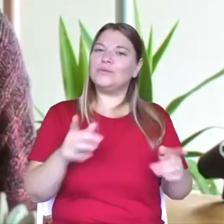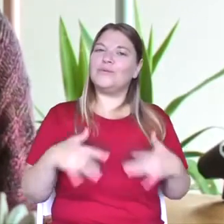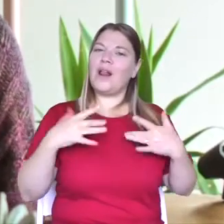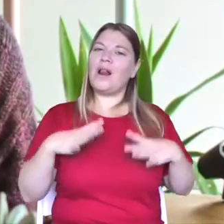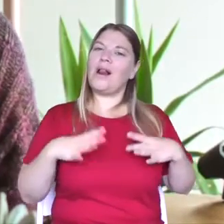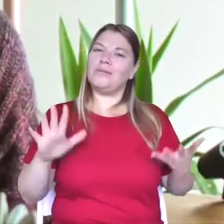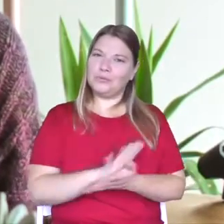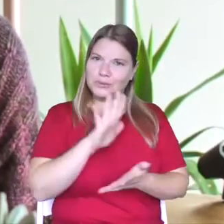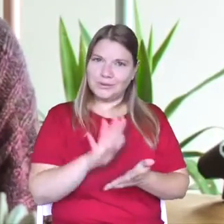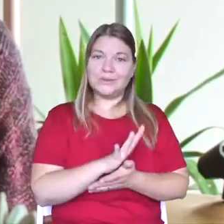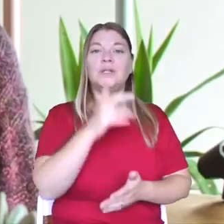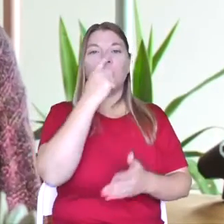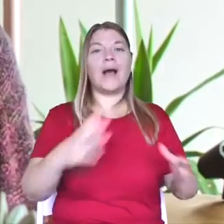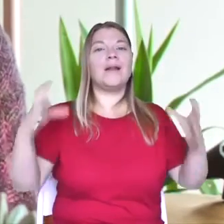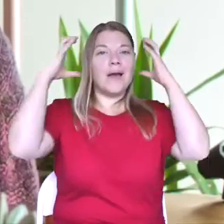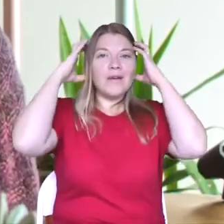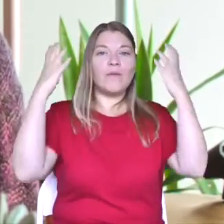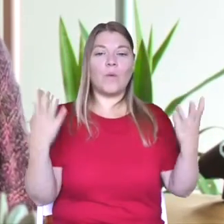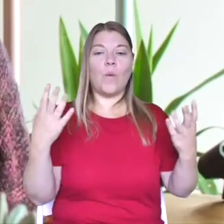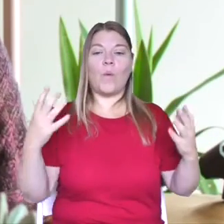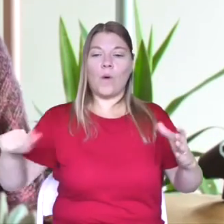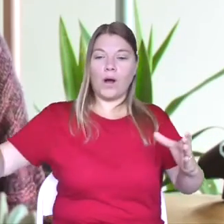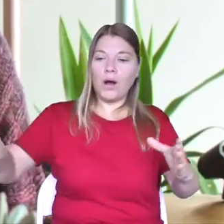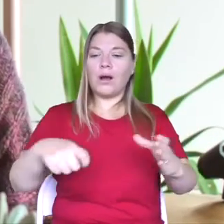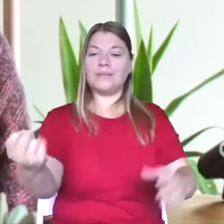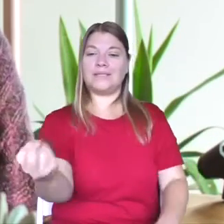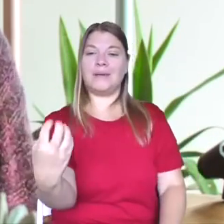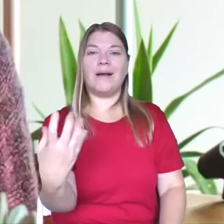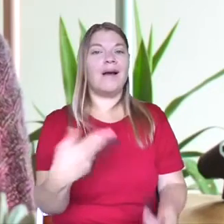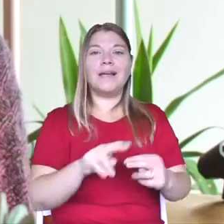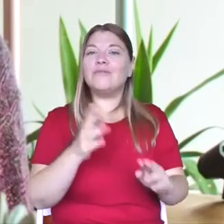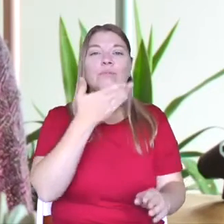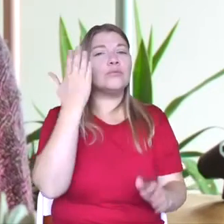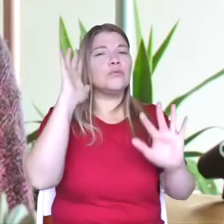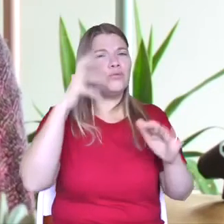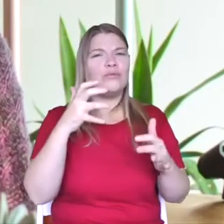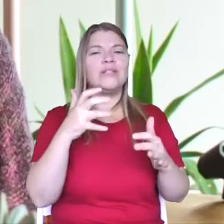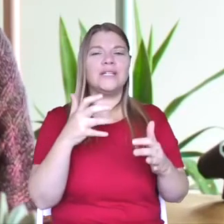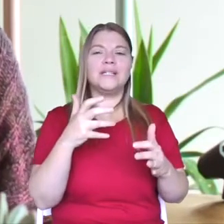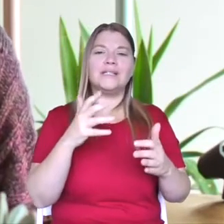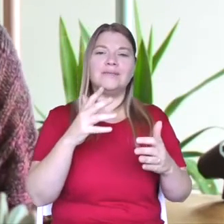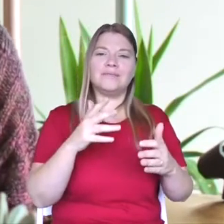will make your experience a bit more immersive, but not to worry if you don't have these, as regular speakers will do the trick.